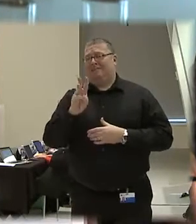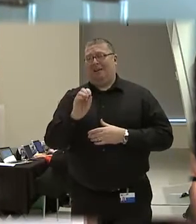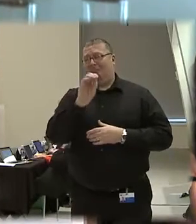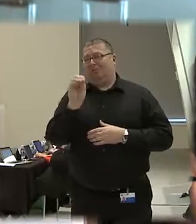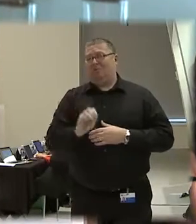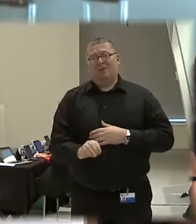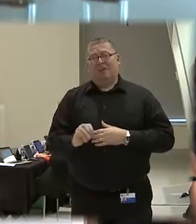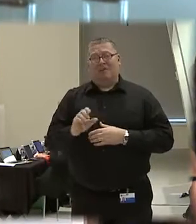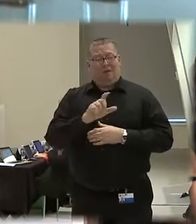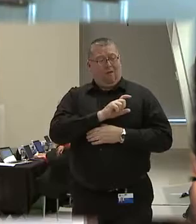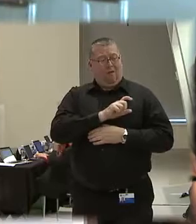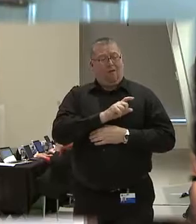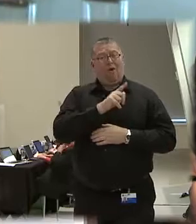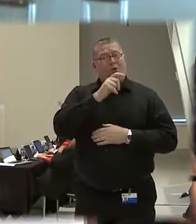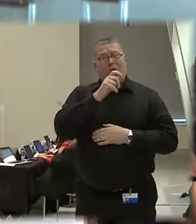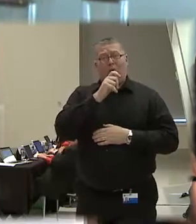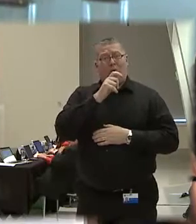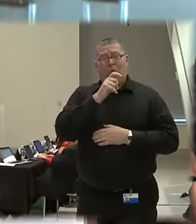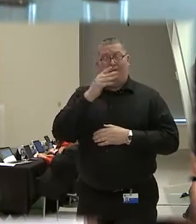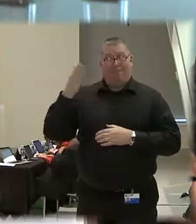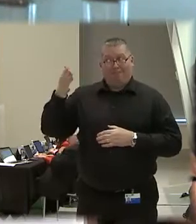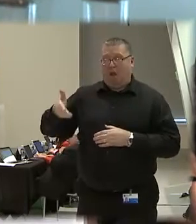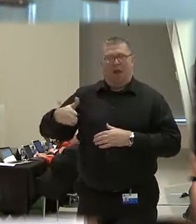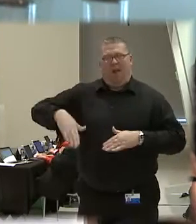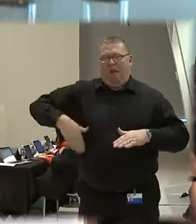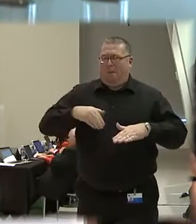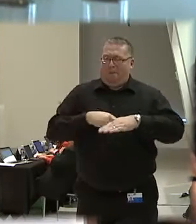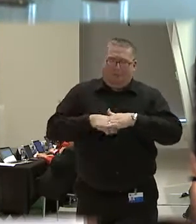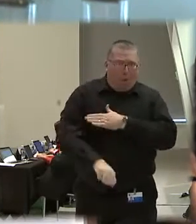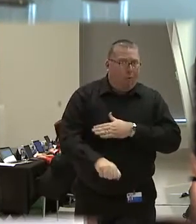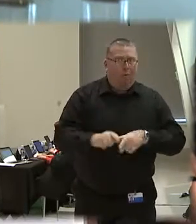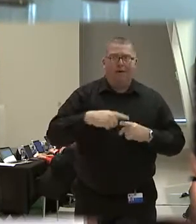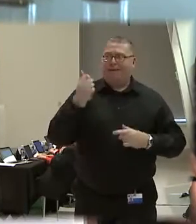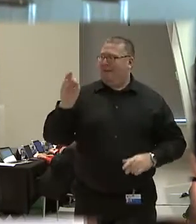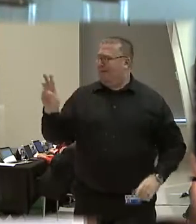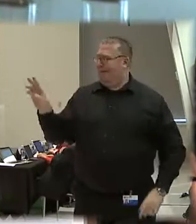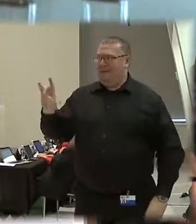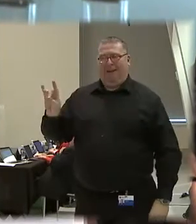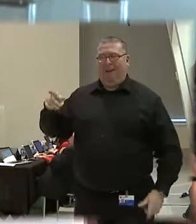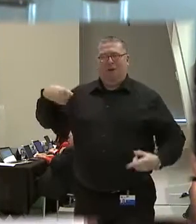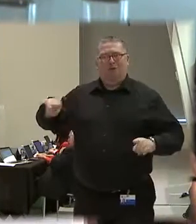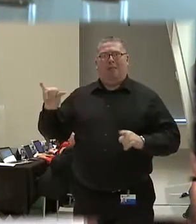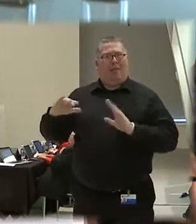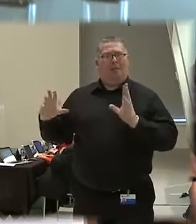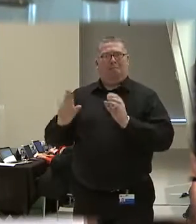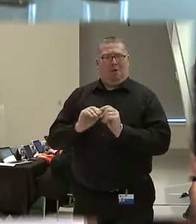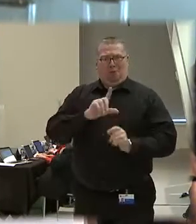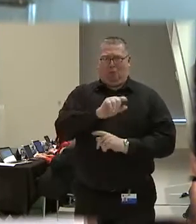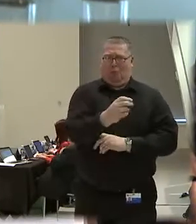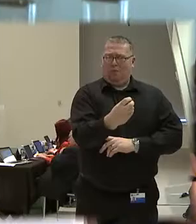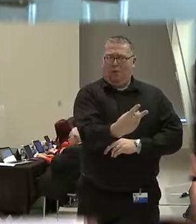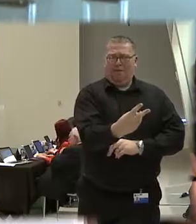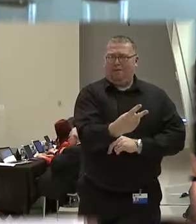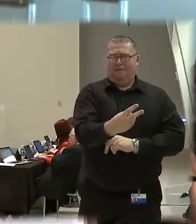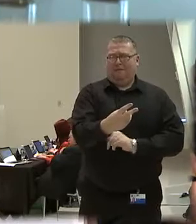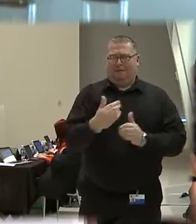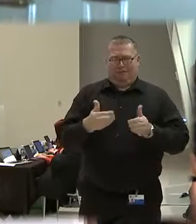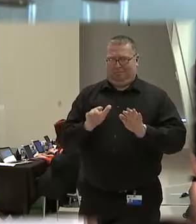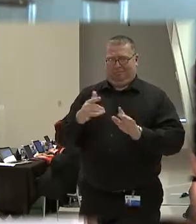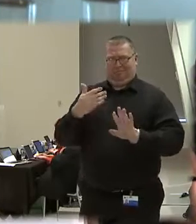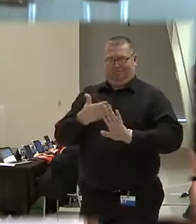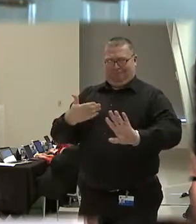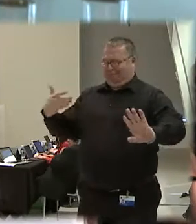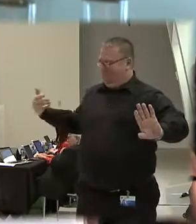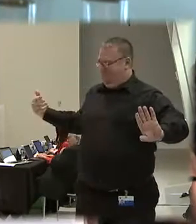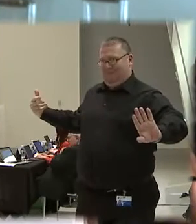60% of the officers who took place were not even born in 1968 during the NATO summit in 2012. So